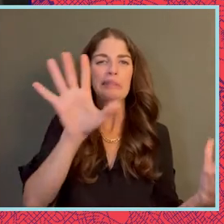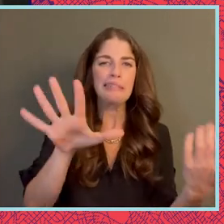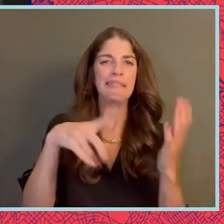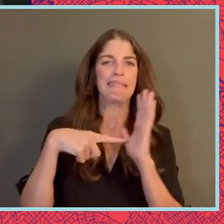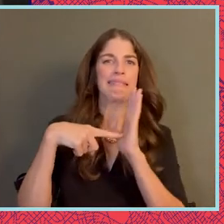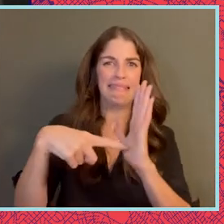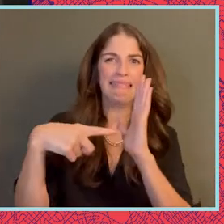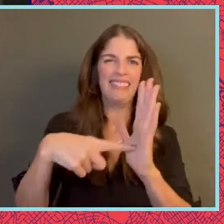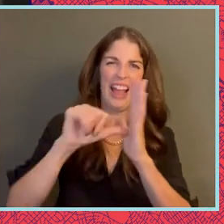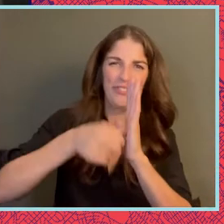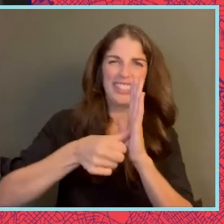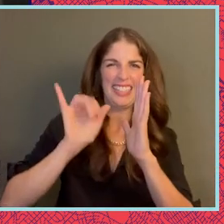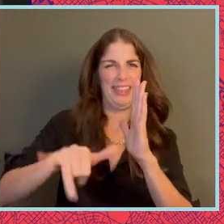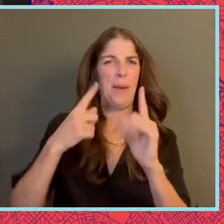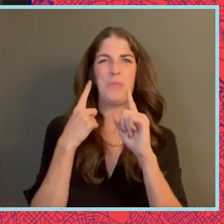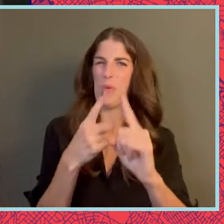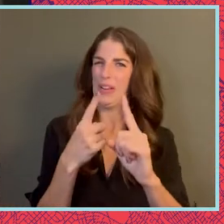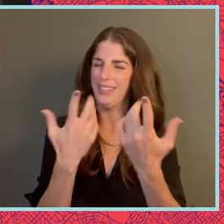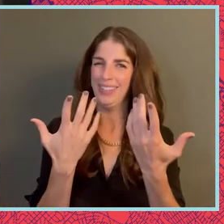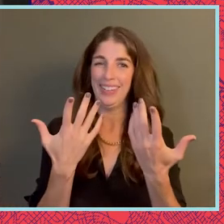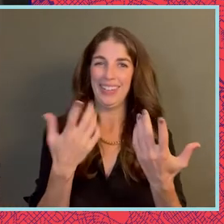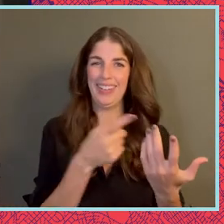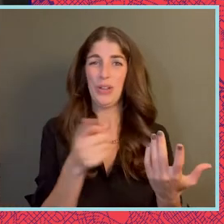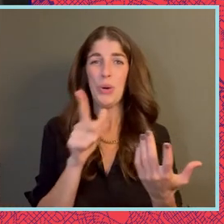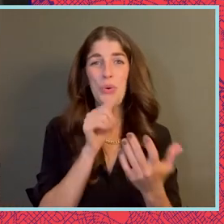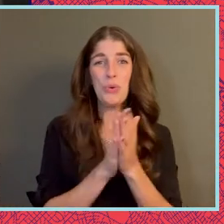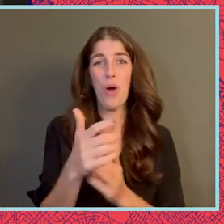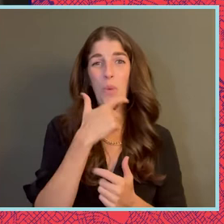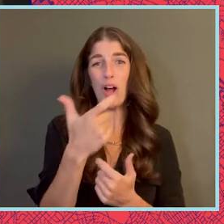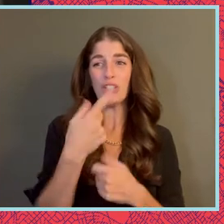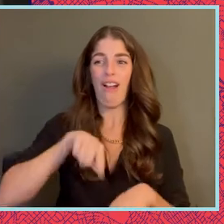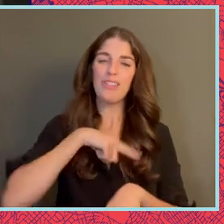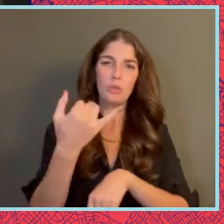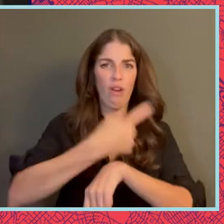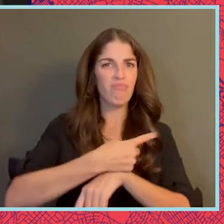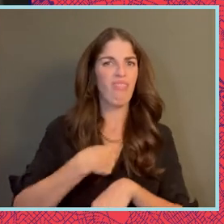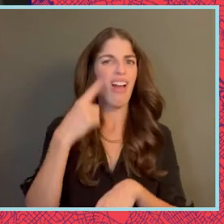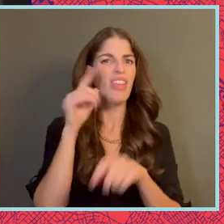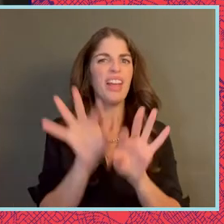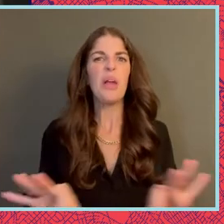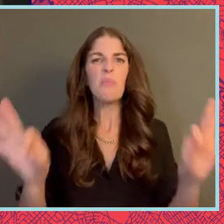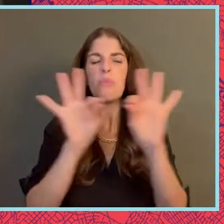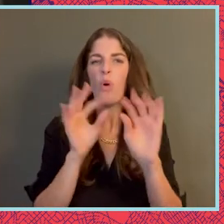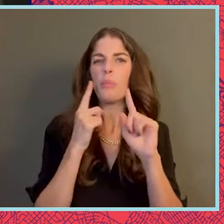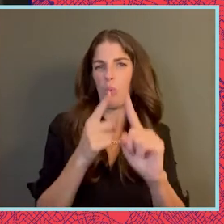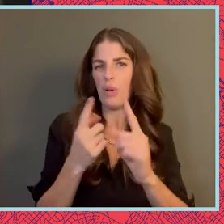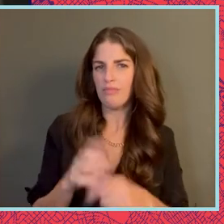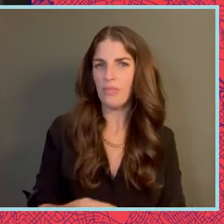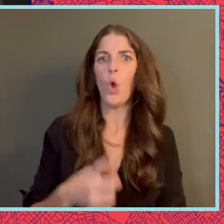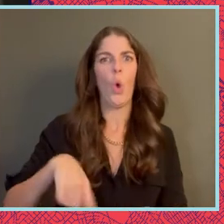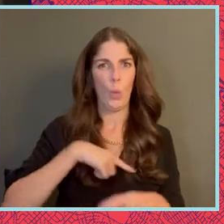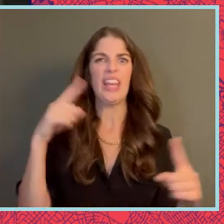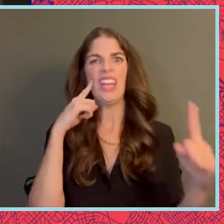pull that forward a little bit, you know, for the folks who are watching us, because I think it's an important point and a point that we